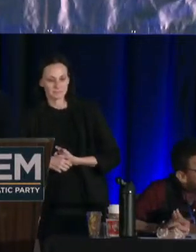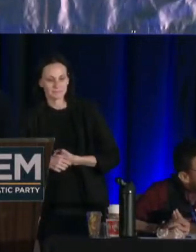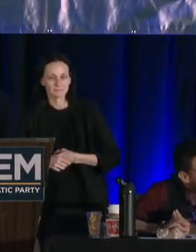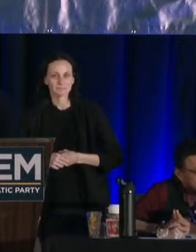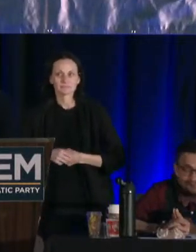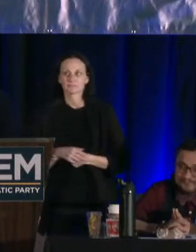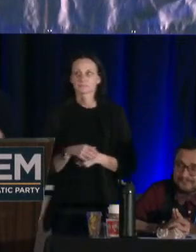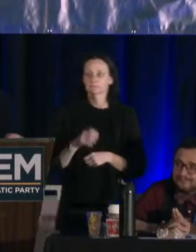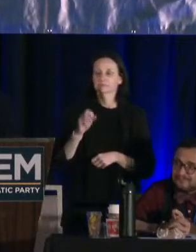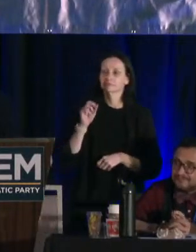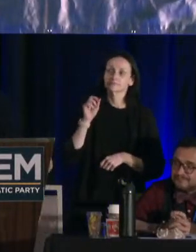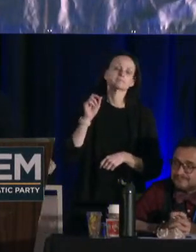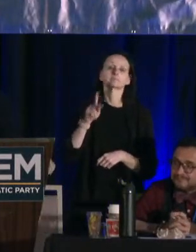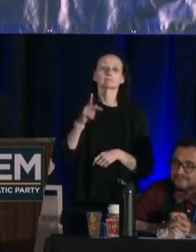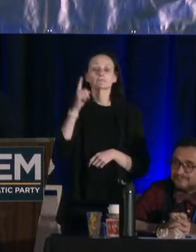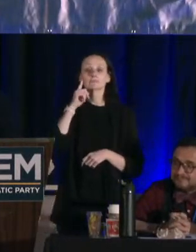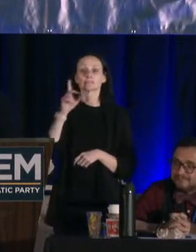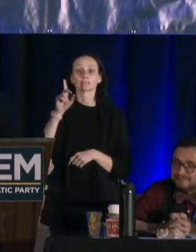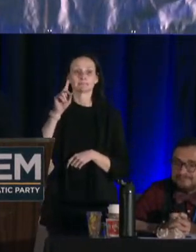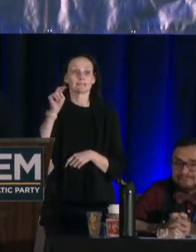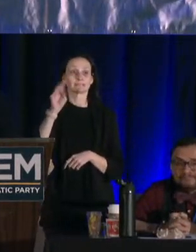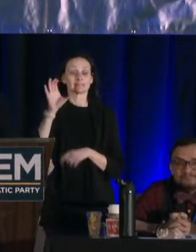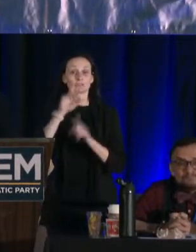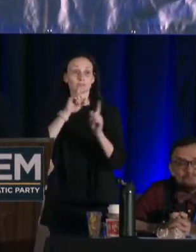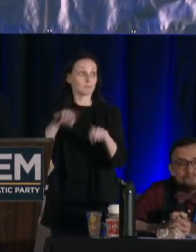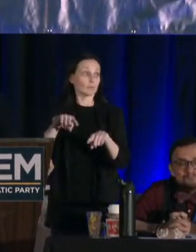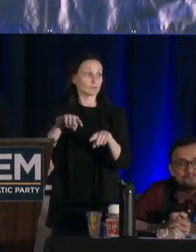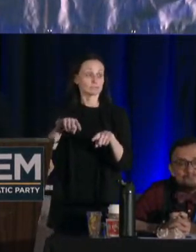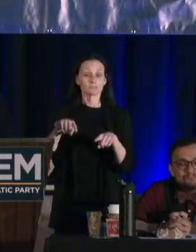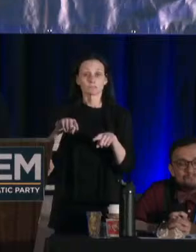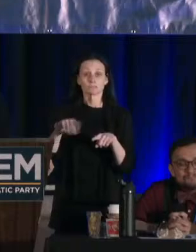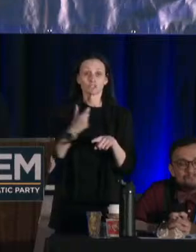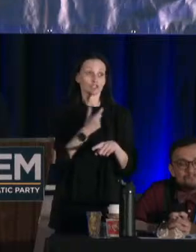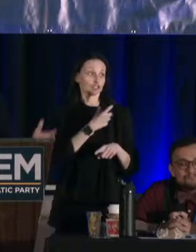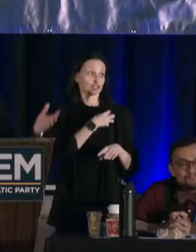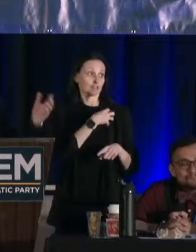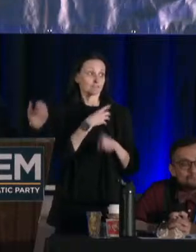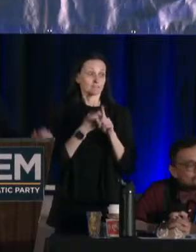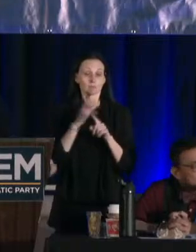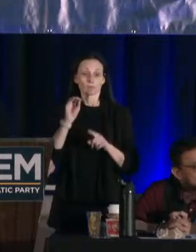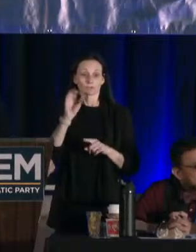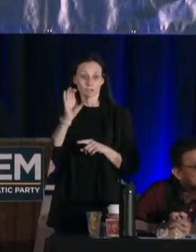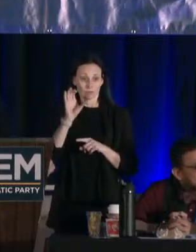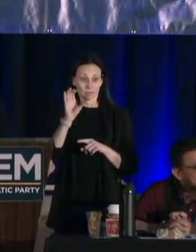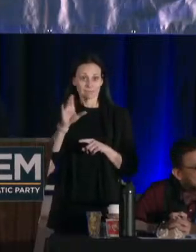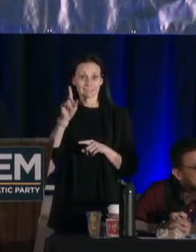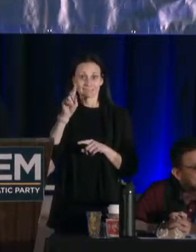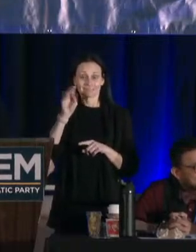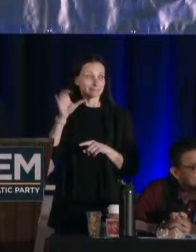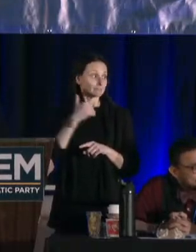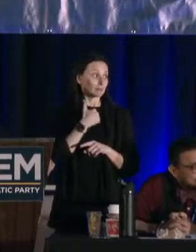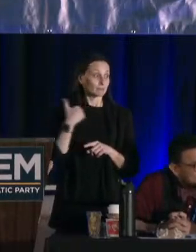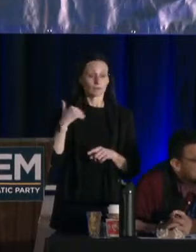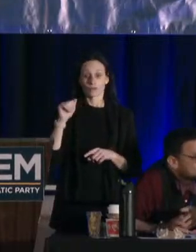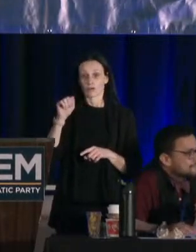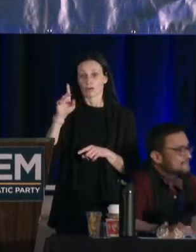And to deliver our DNC report is our chair from Orange County and DNC member, Ada Briseño.